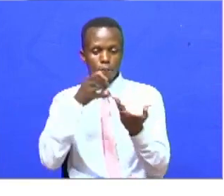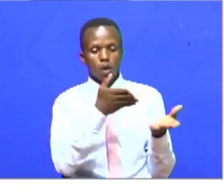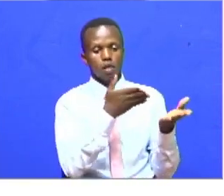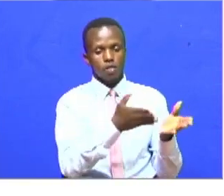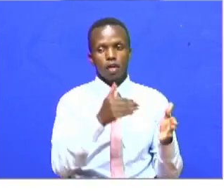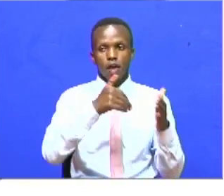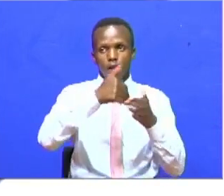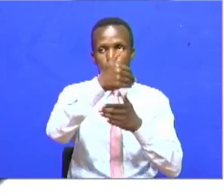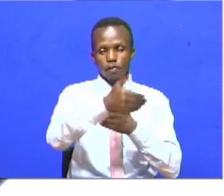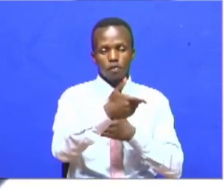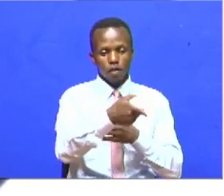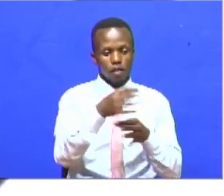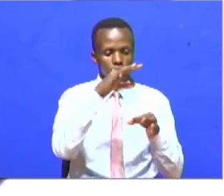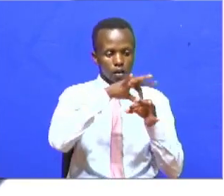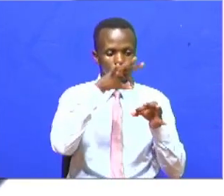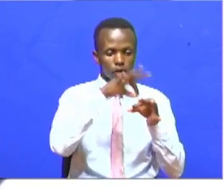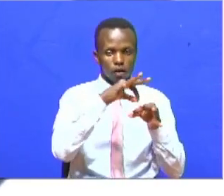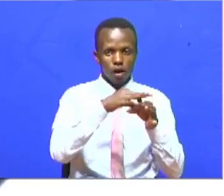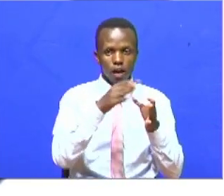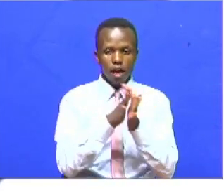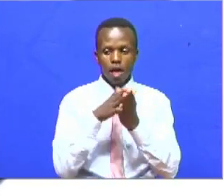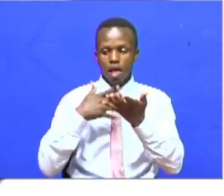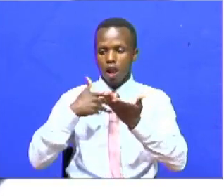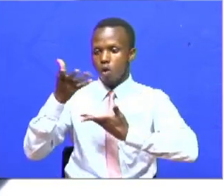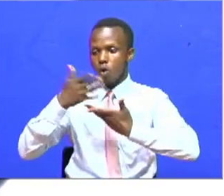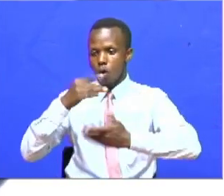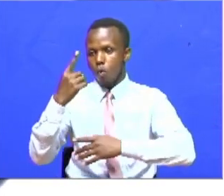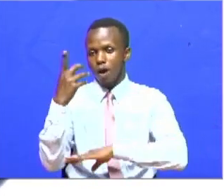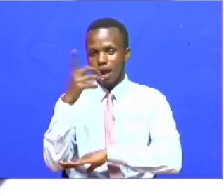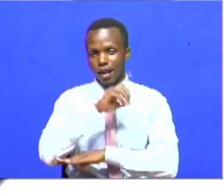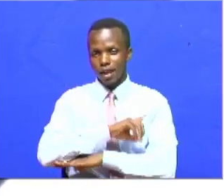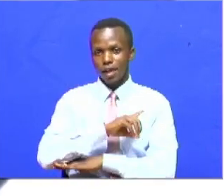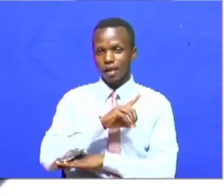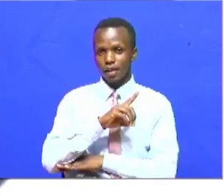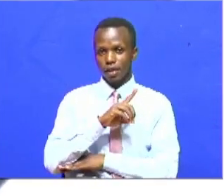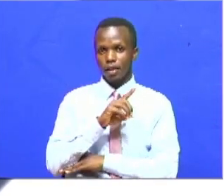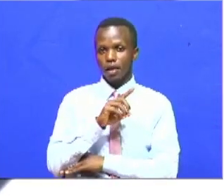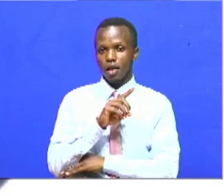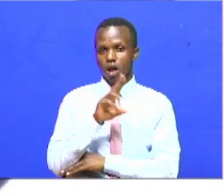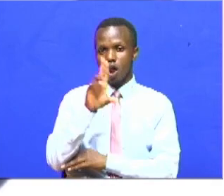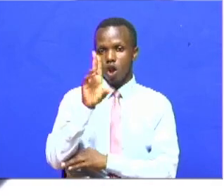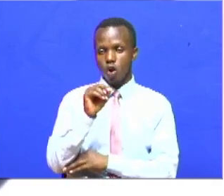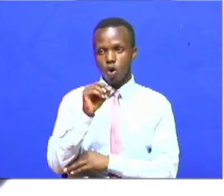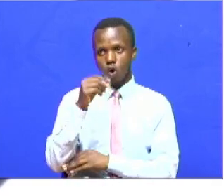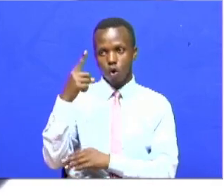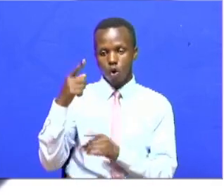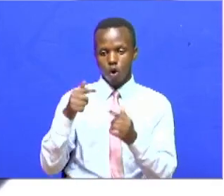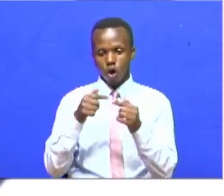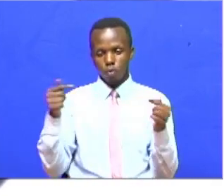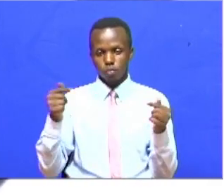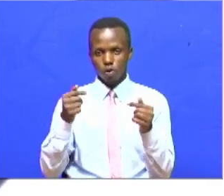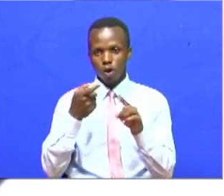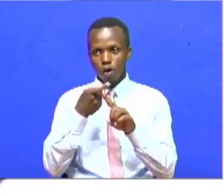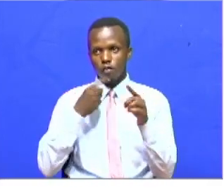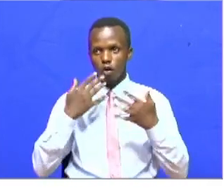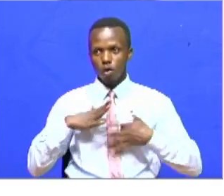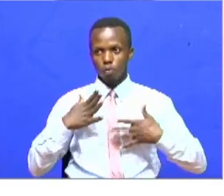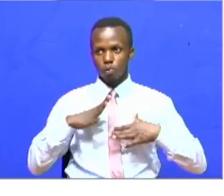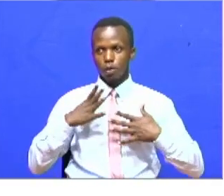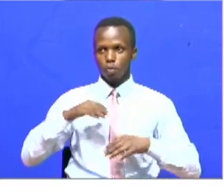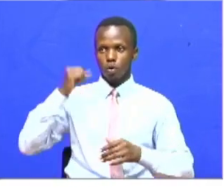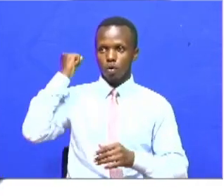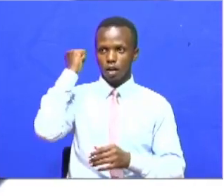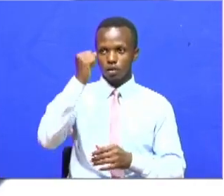kabla tukue kwa uchaguzi na ulituzungumzia wakati moja, it has no objection from the people of Kajiado and